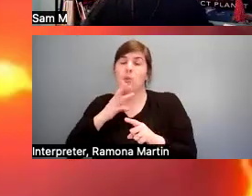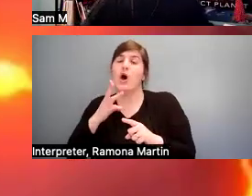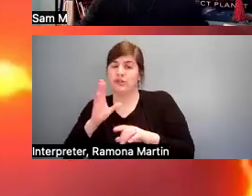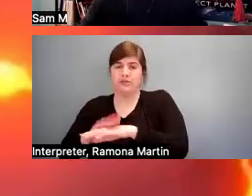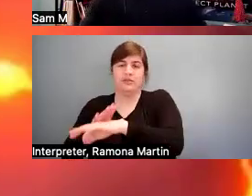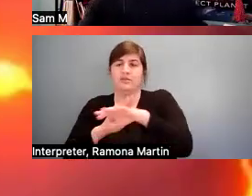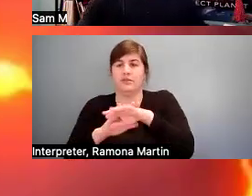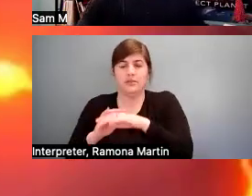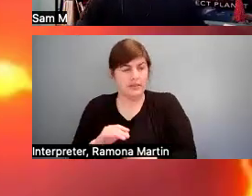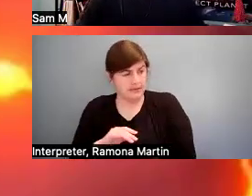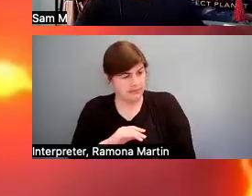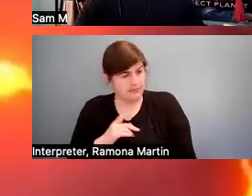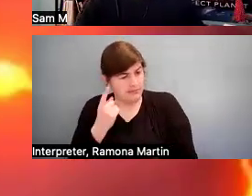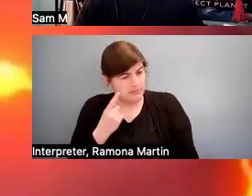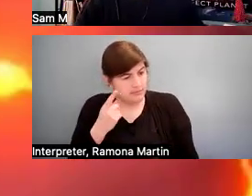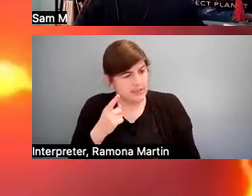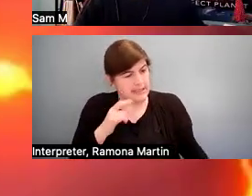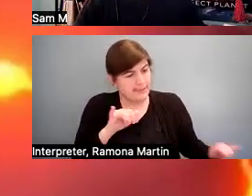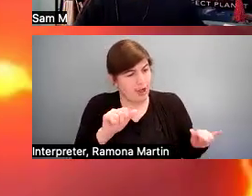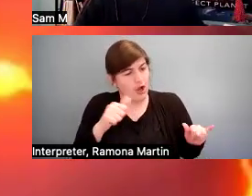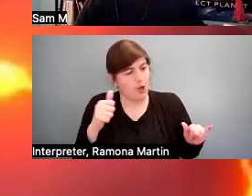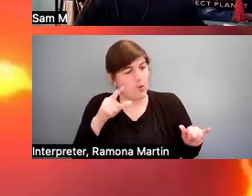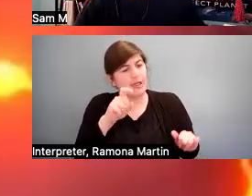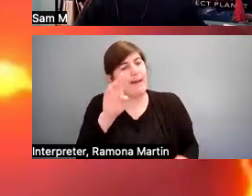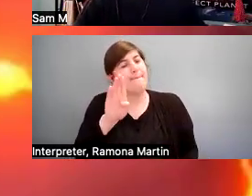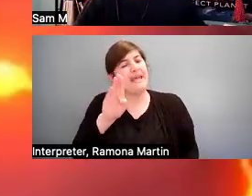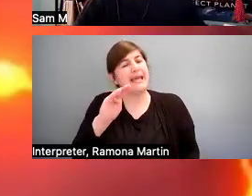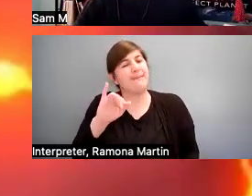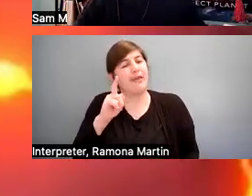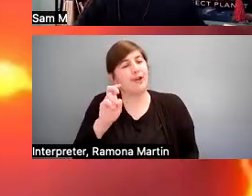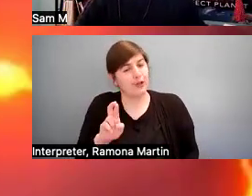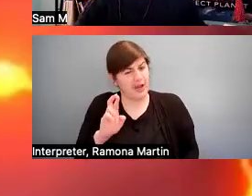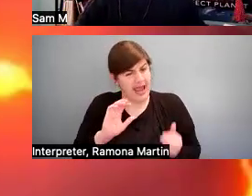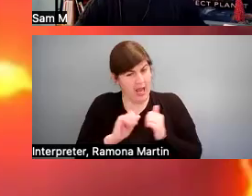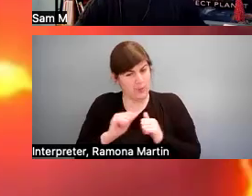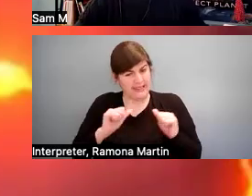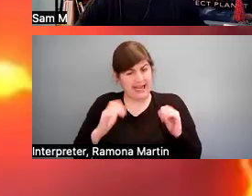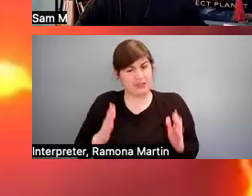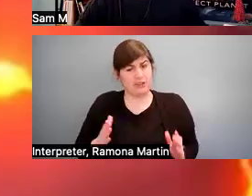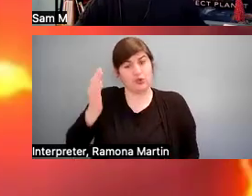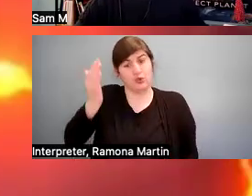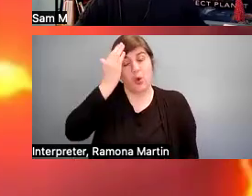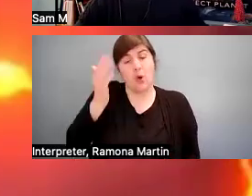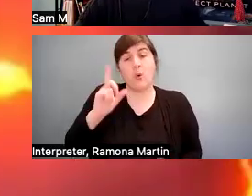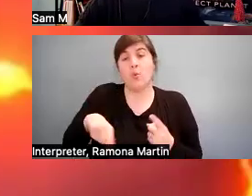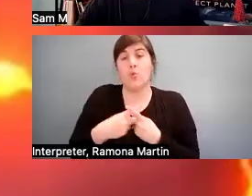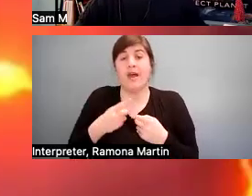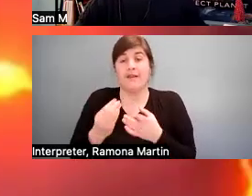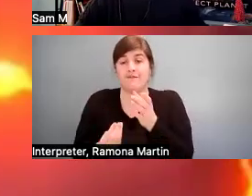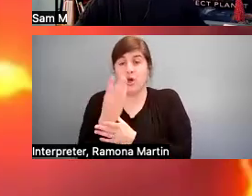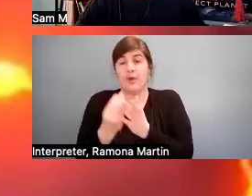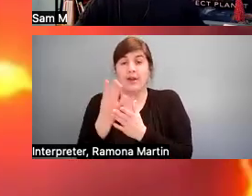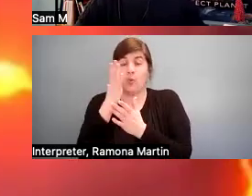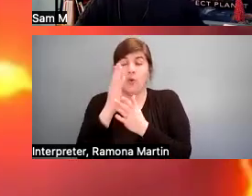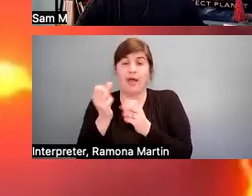And is that similar? We've got another question from B. Miller. How do scientists know when volcanoes are going to erupt? So is it similar? Like we're looking